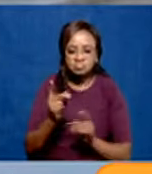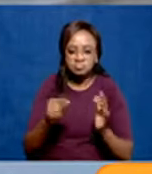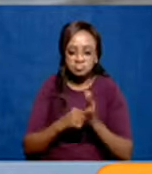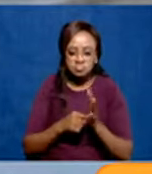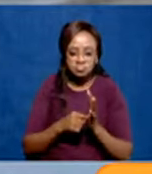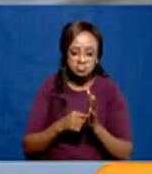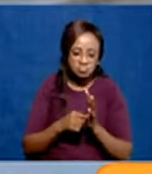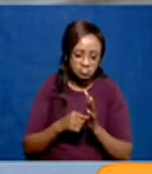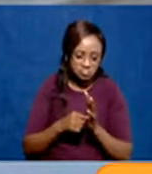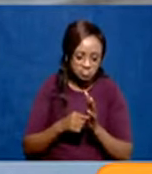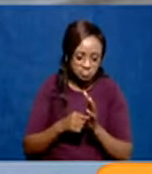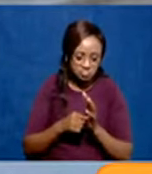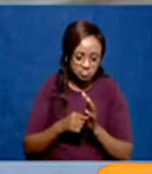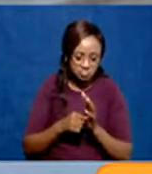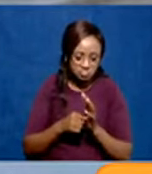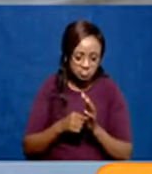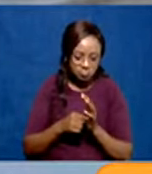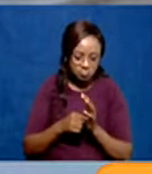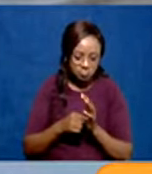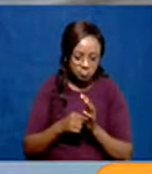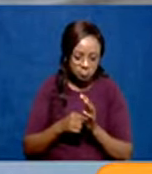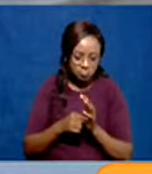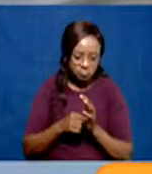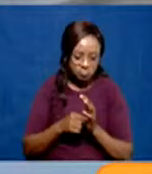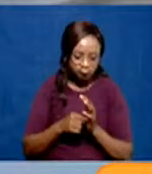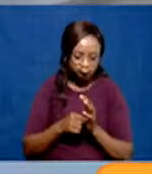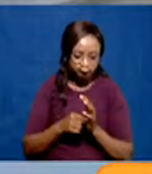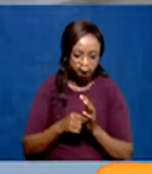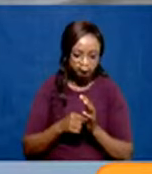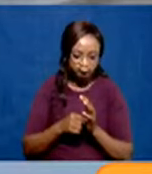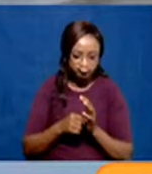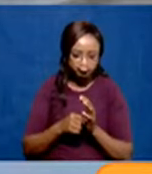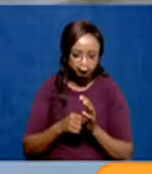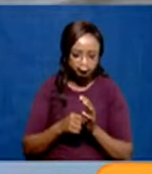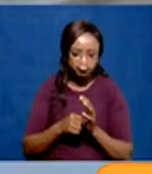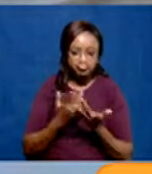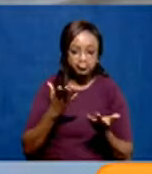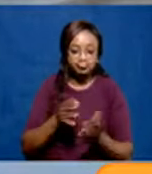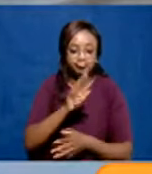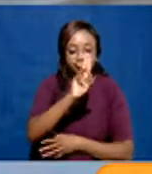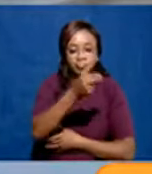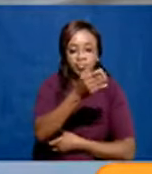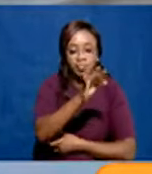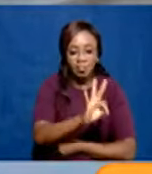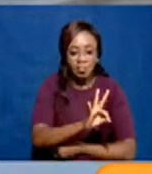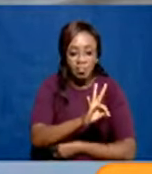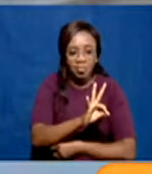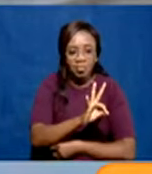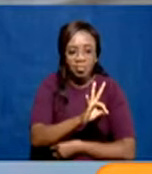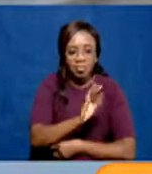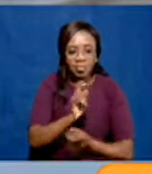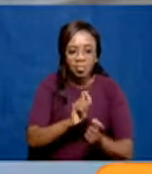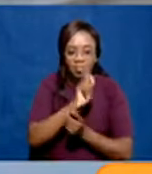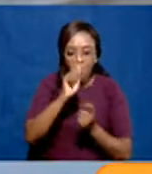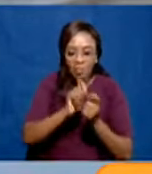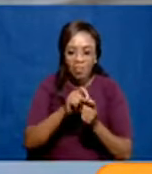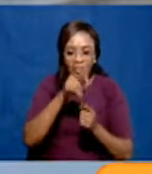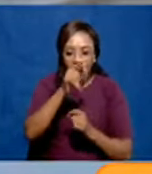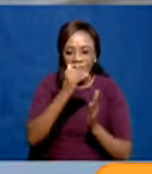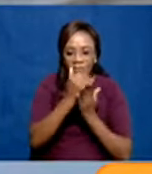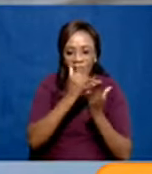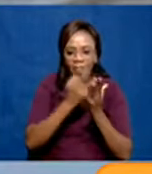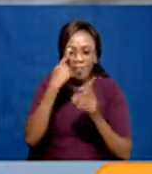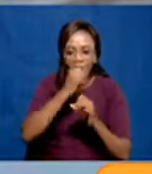question, is dealing with the traditionally under NHIF, and in particular the Linda Mama